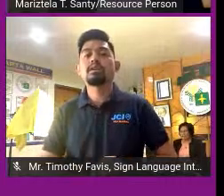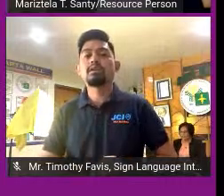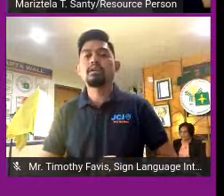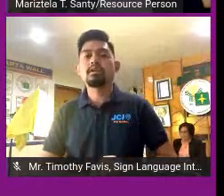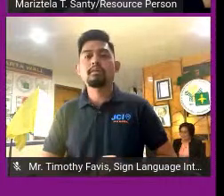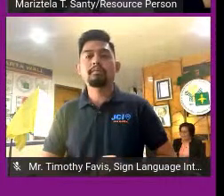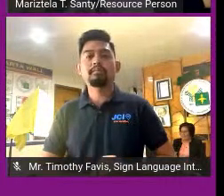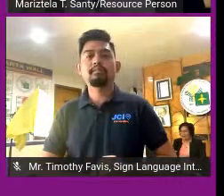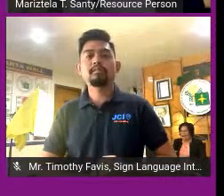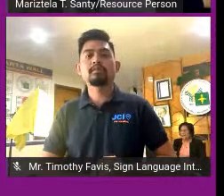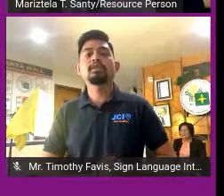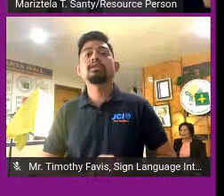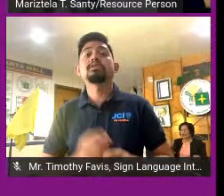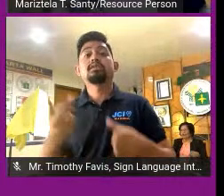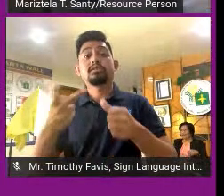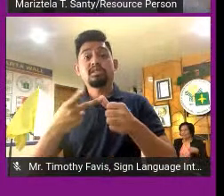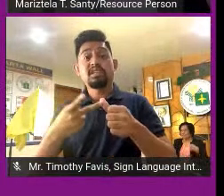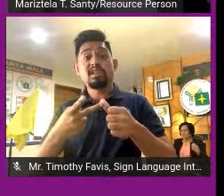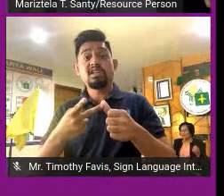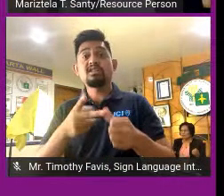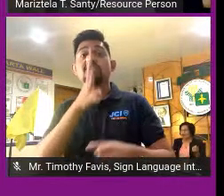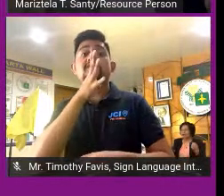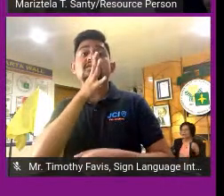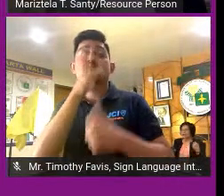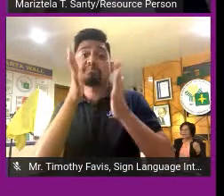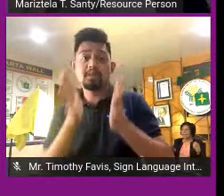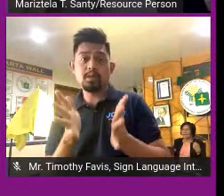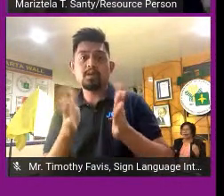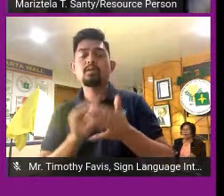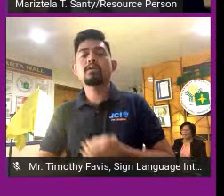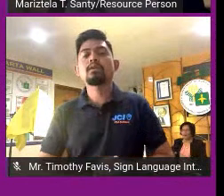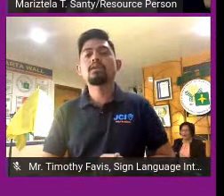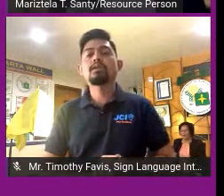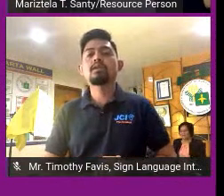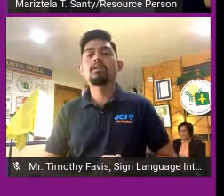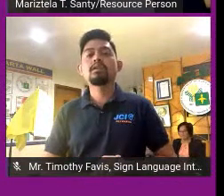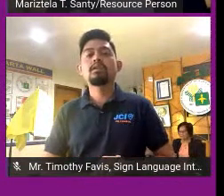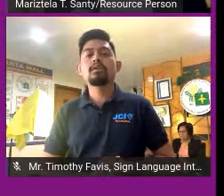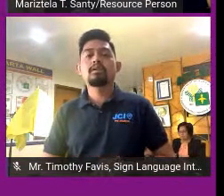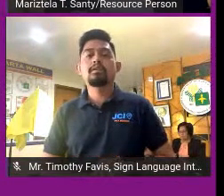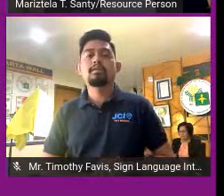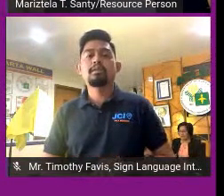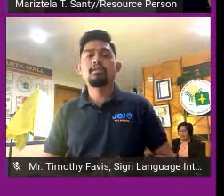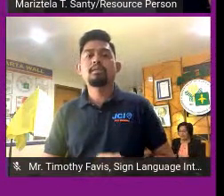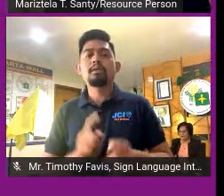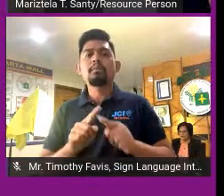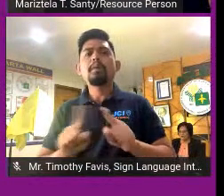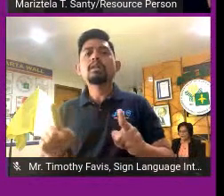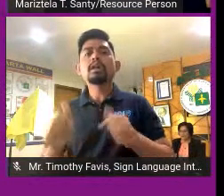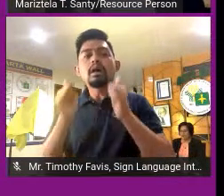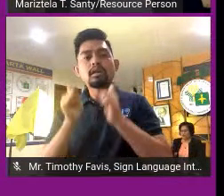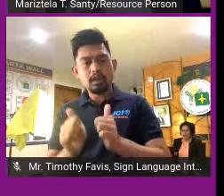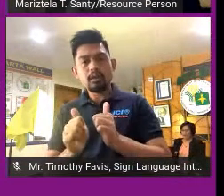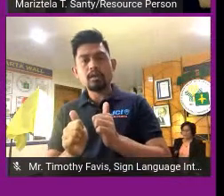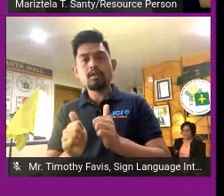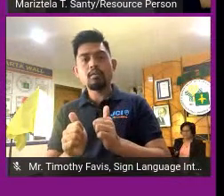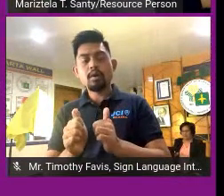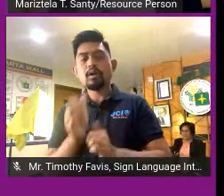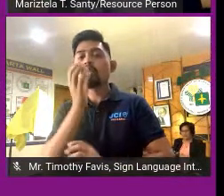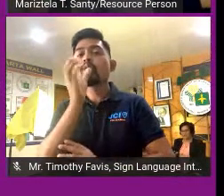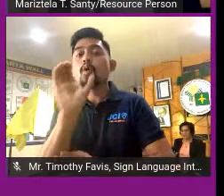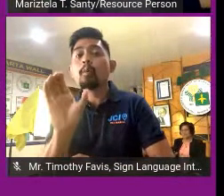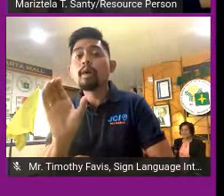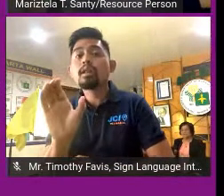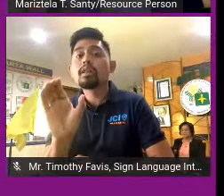can write or you can shout out to the comment box, what are your expectations towards